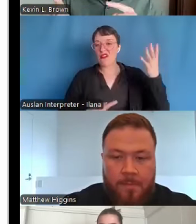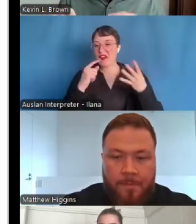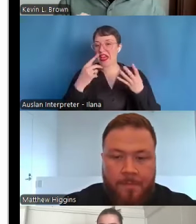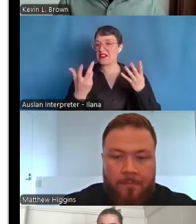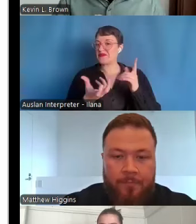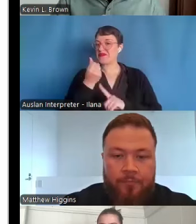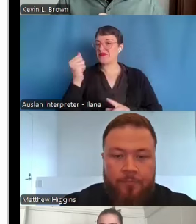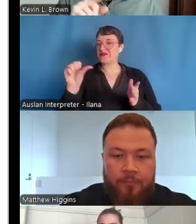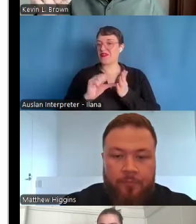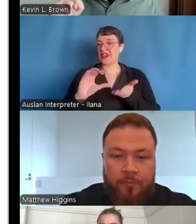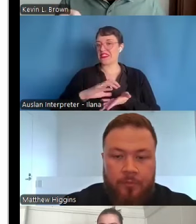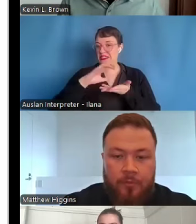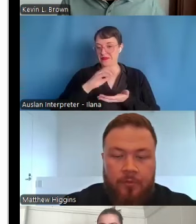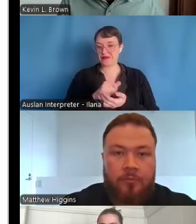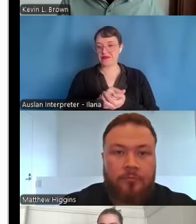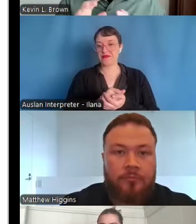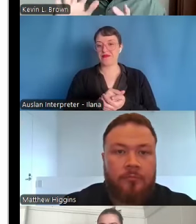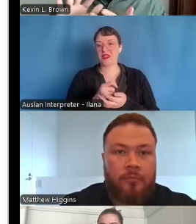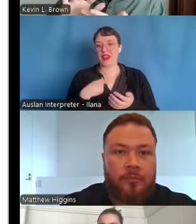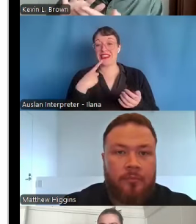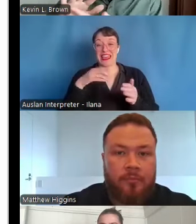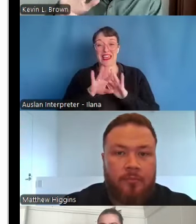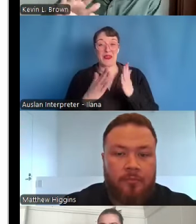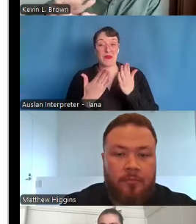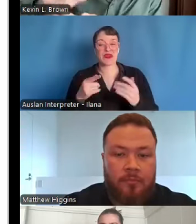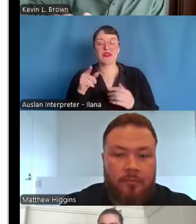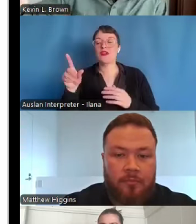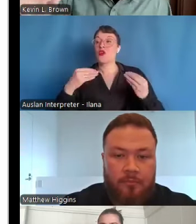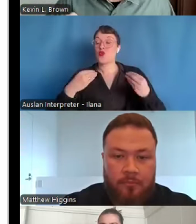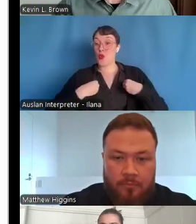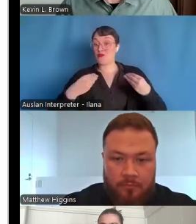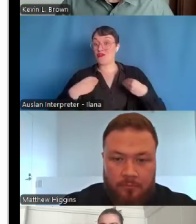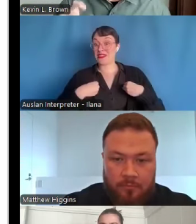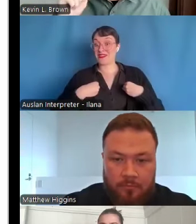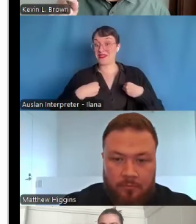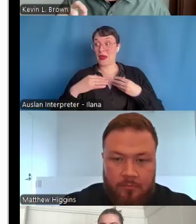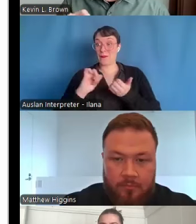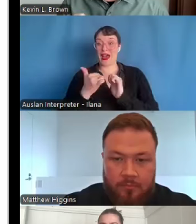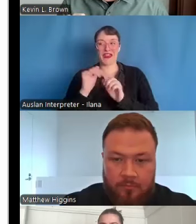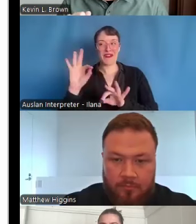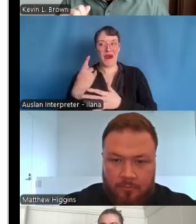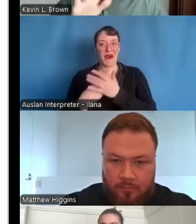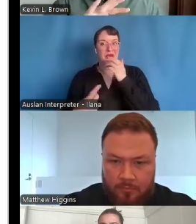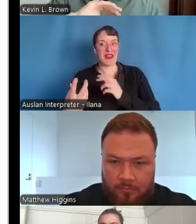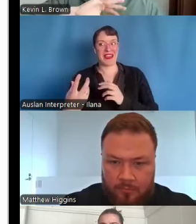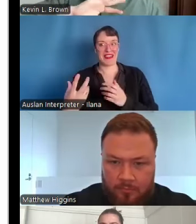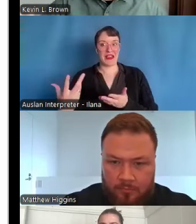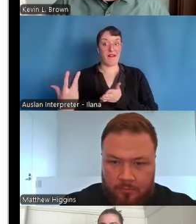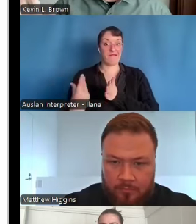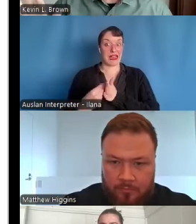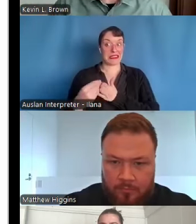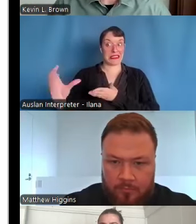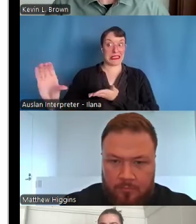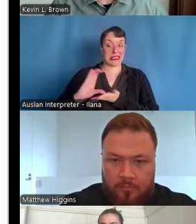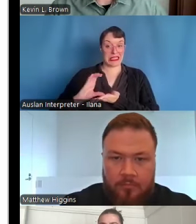say in the book, and it's not part of today's talk, but corporate partners can also be much more than funding. And so partnerships can also be funding and a